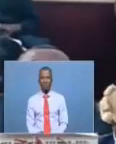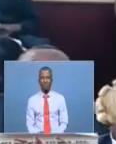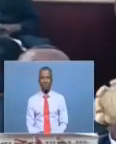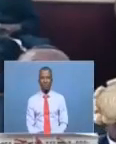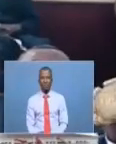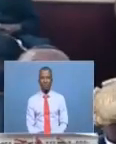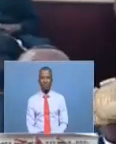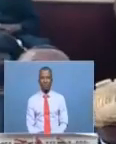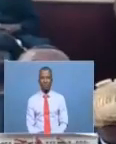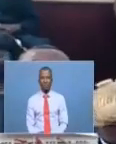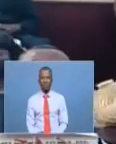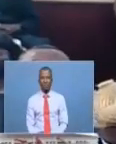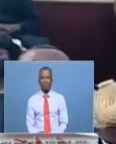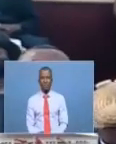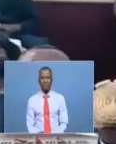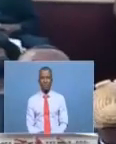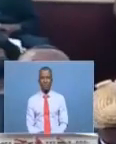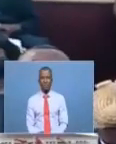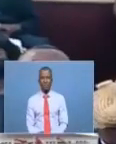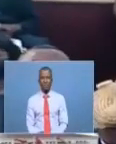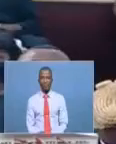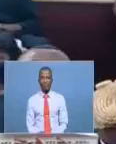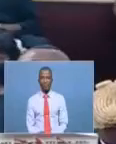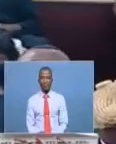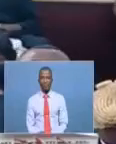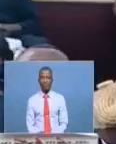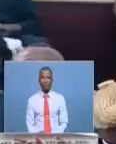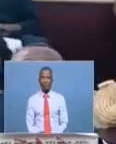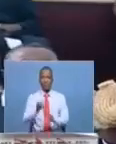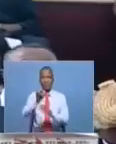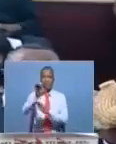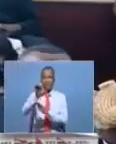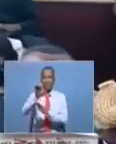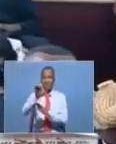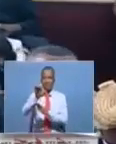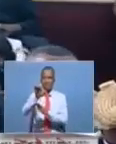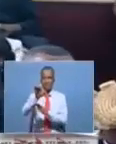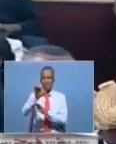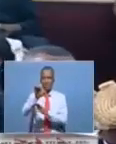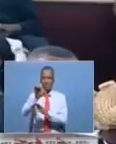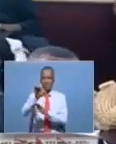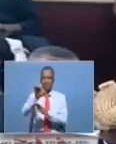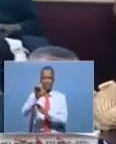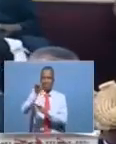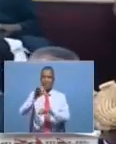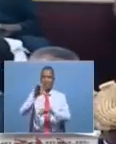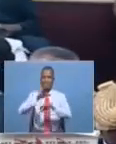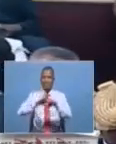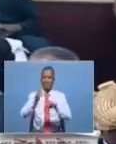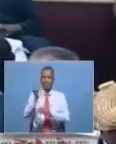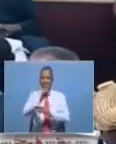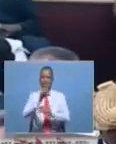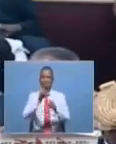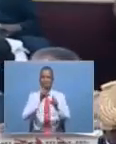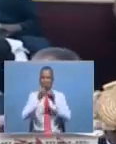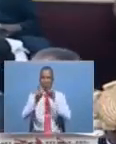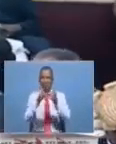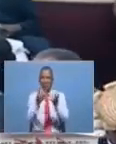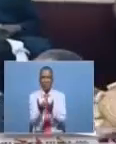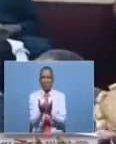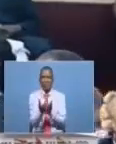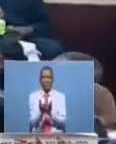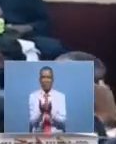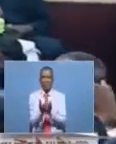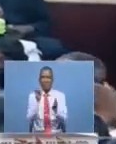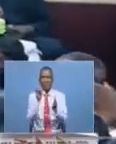or require the chairperson to be called upon to testify. And that has nothing to do